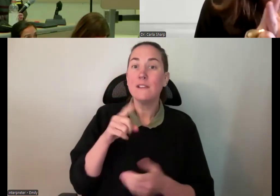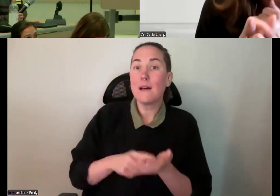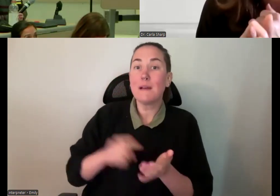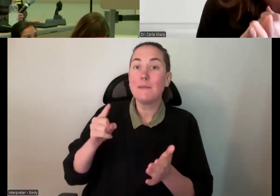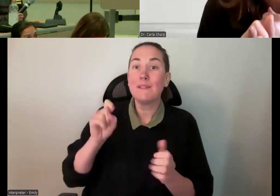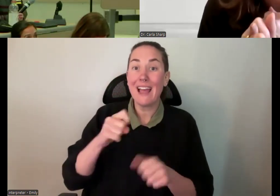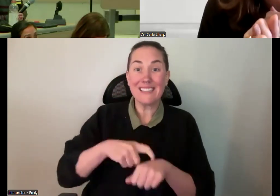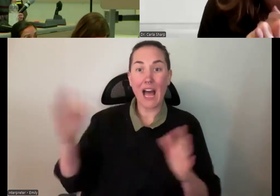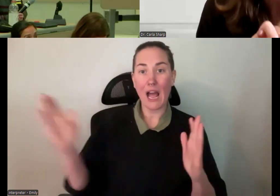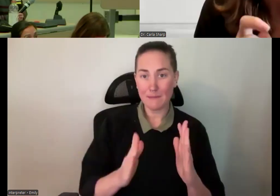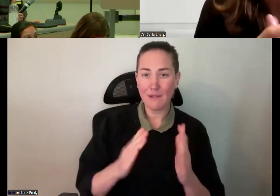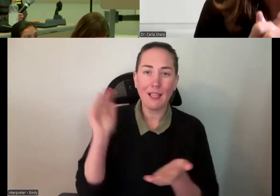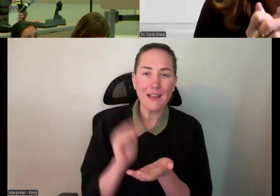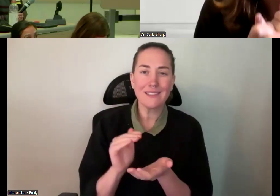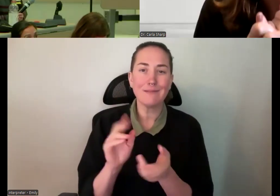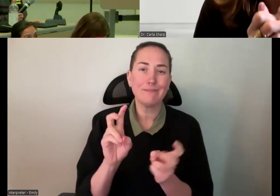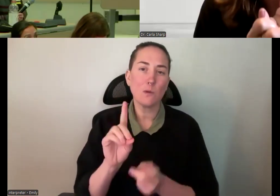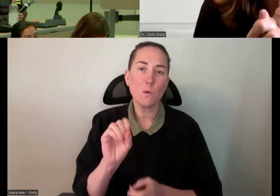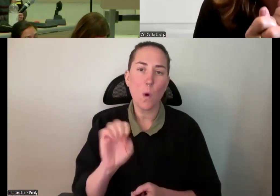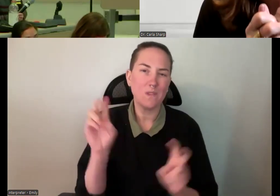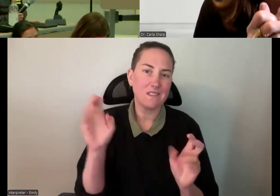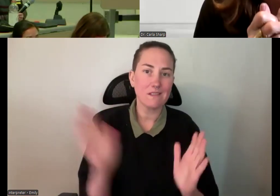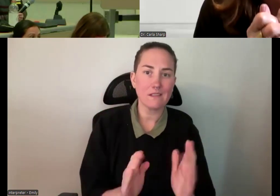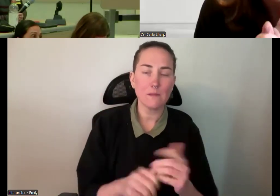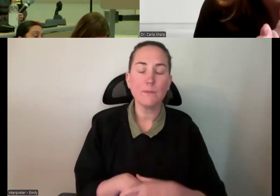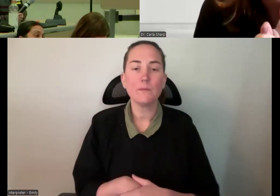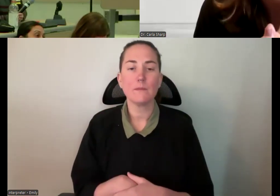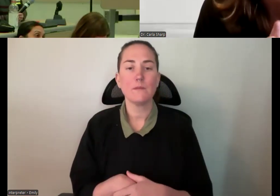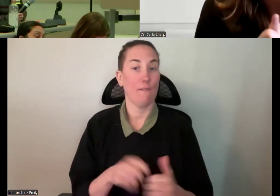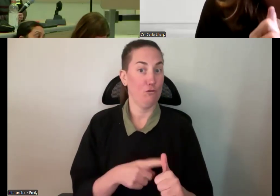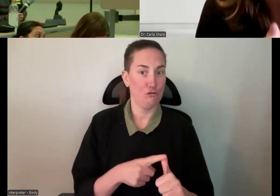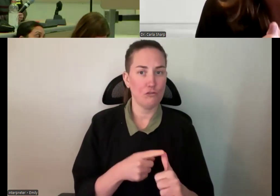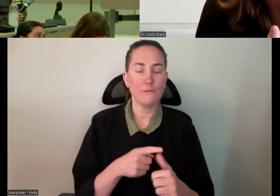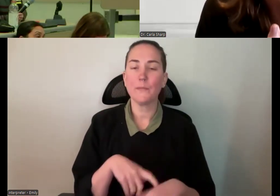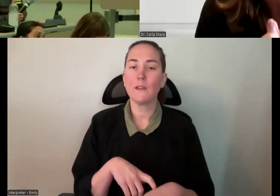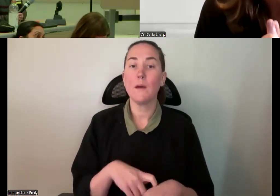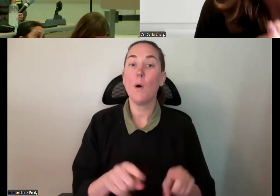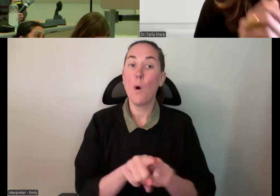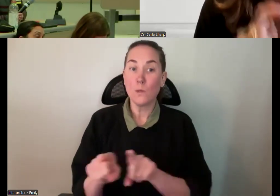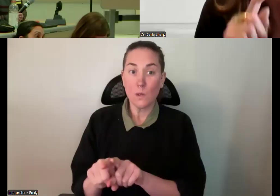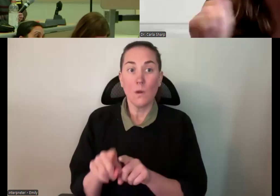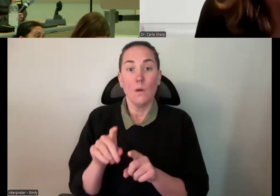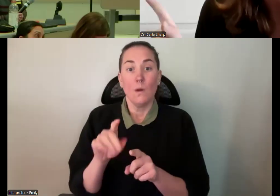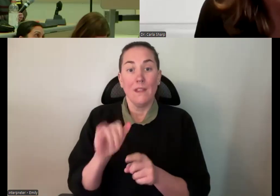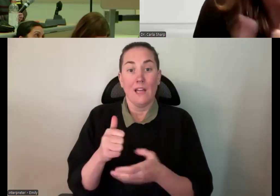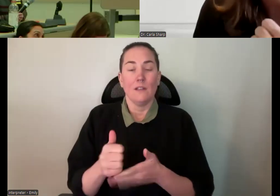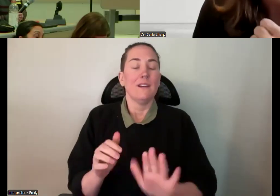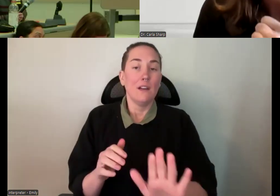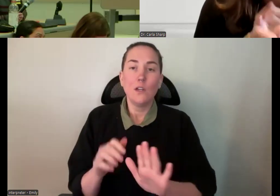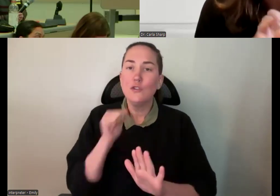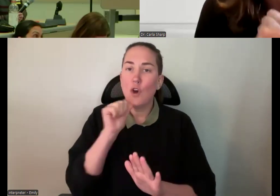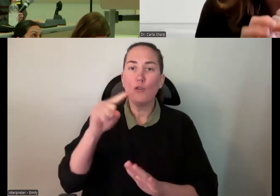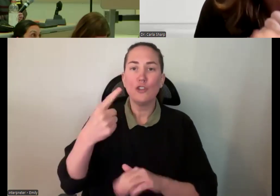that's the first thing I would say, is begin to use the treatments. Don't refer